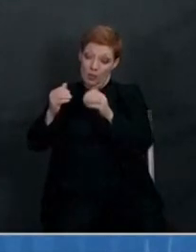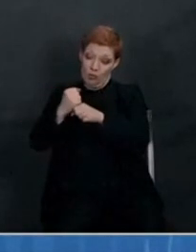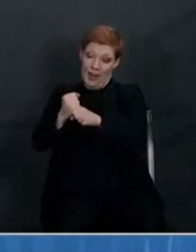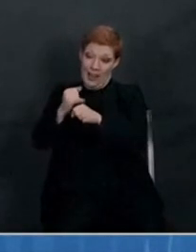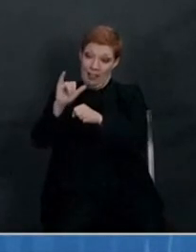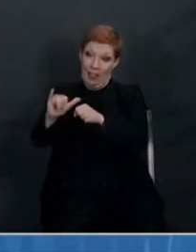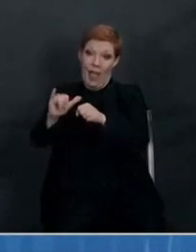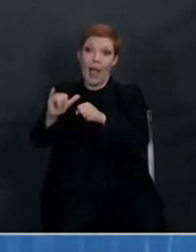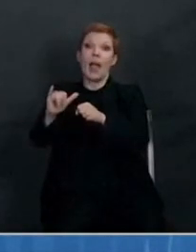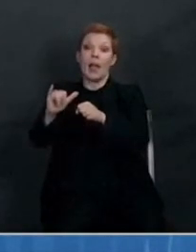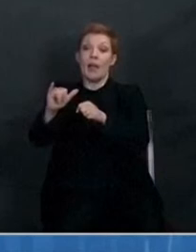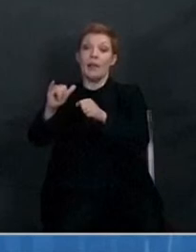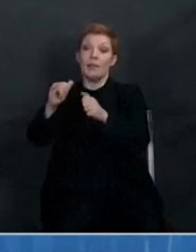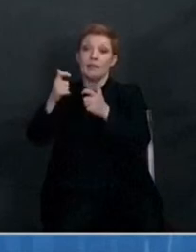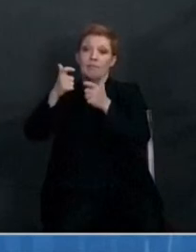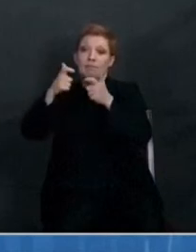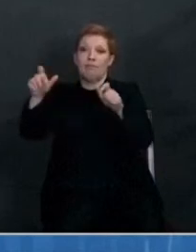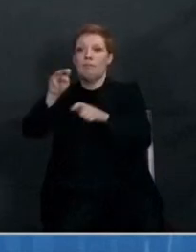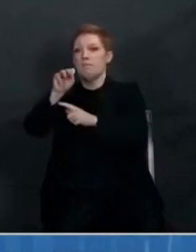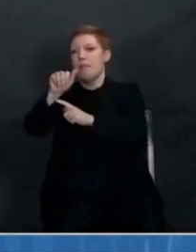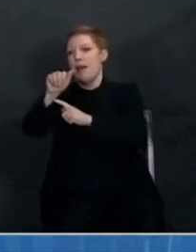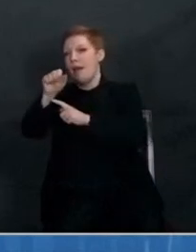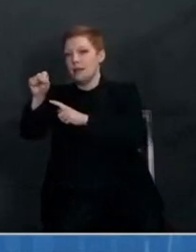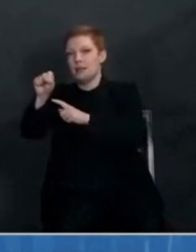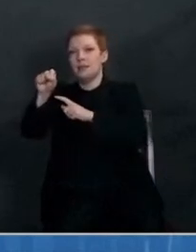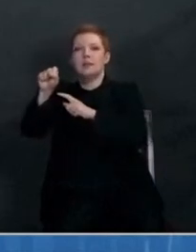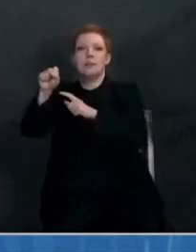of these tests out there.